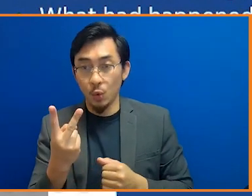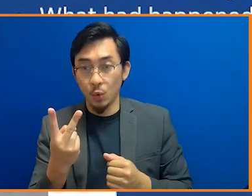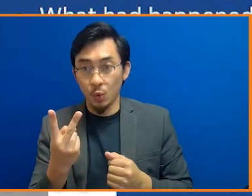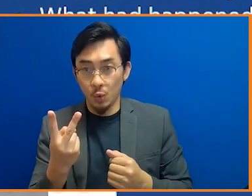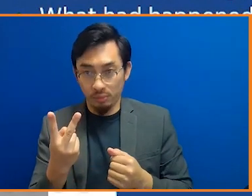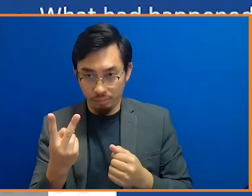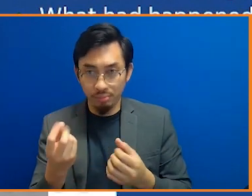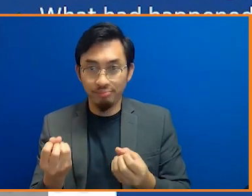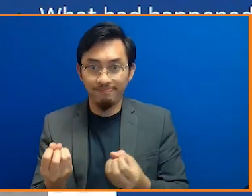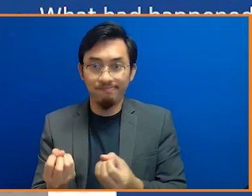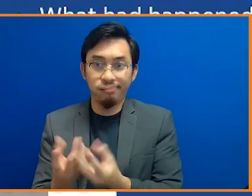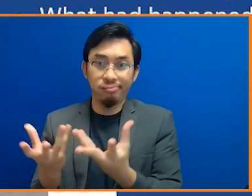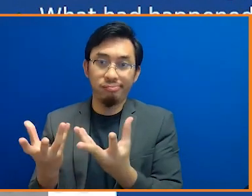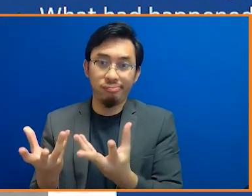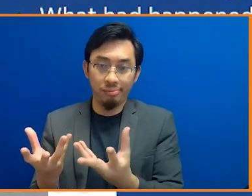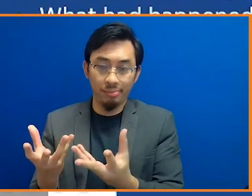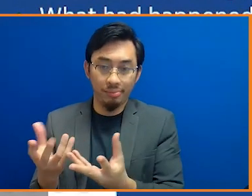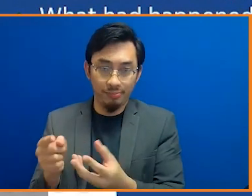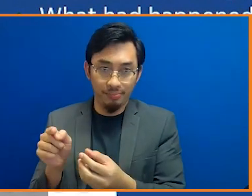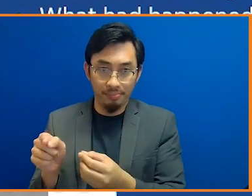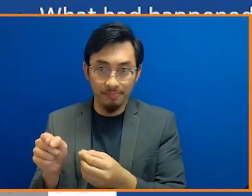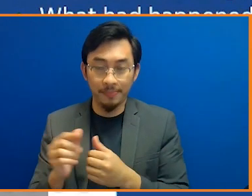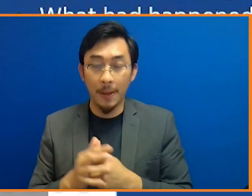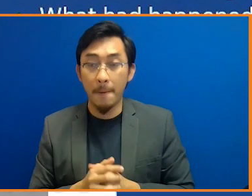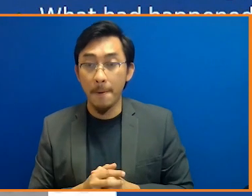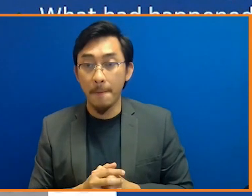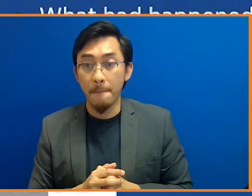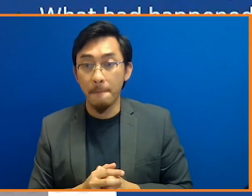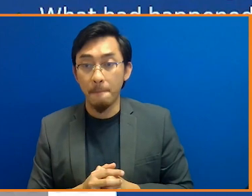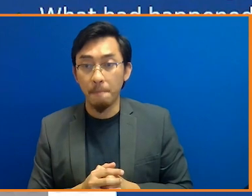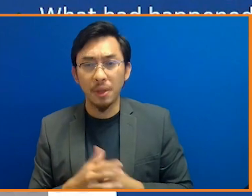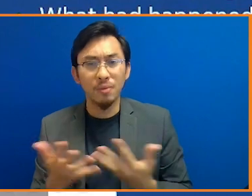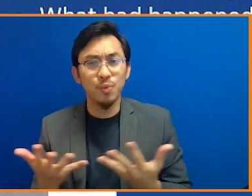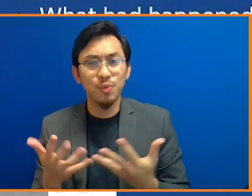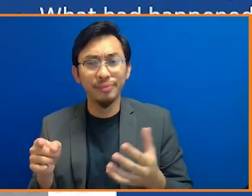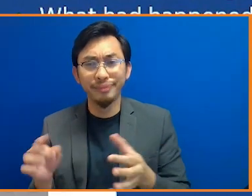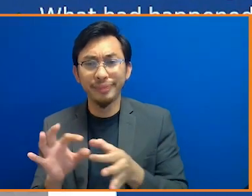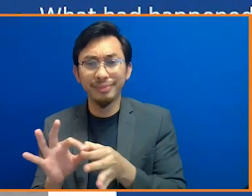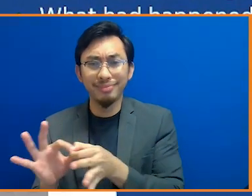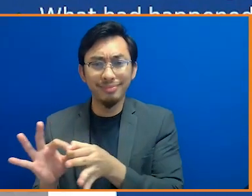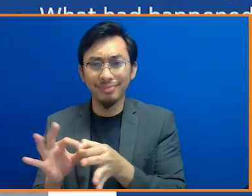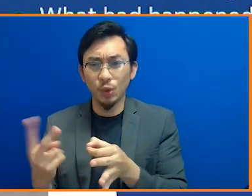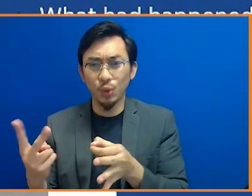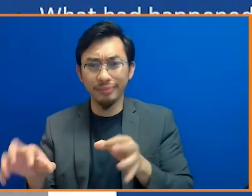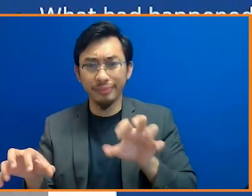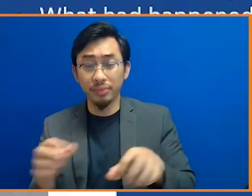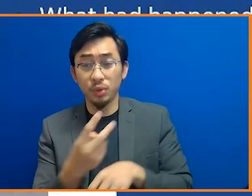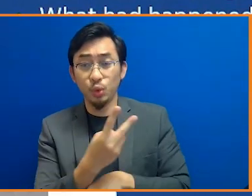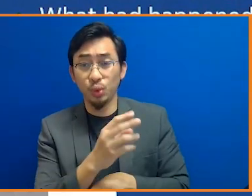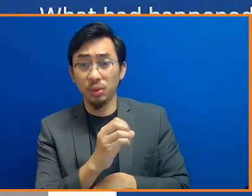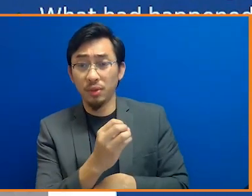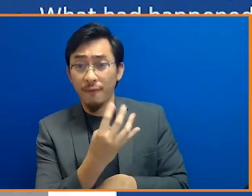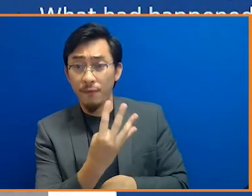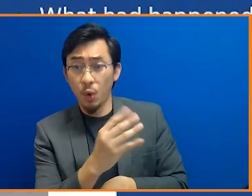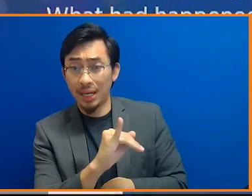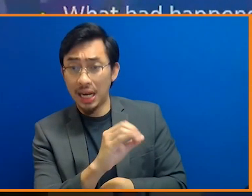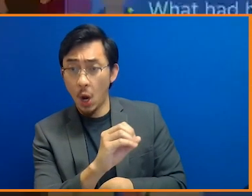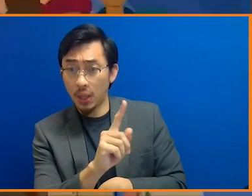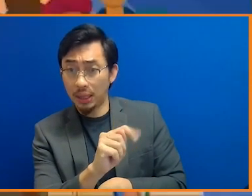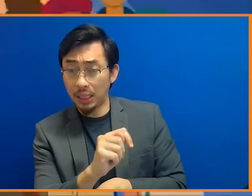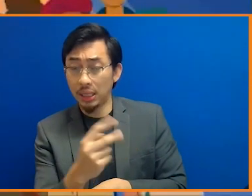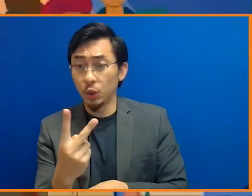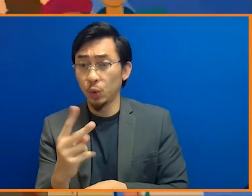do these two events are connected to each other? Do the